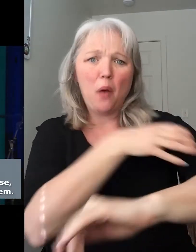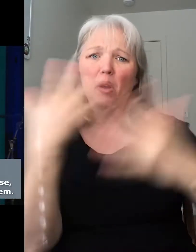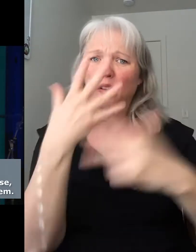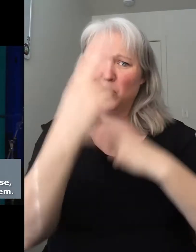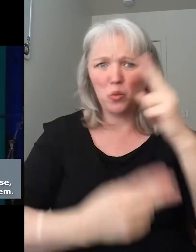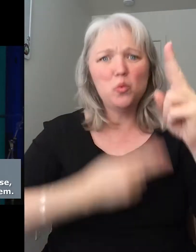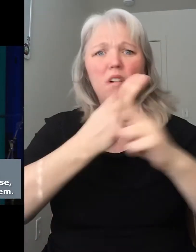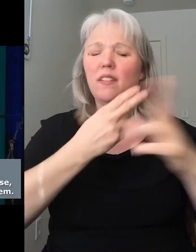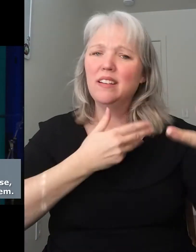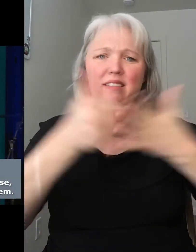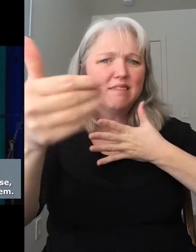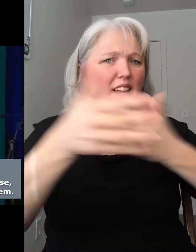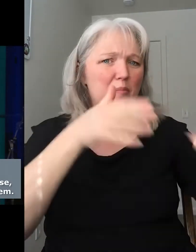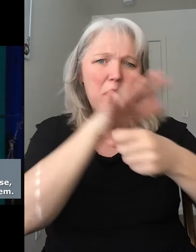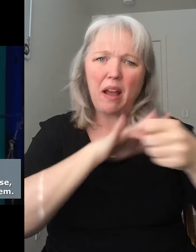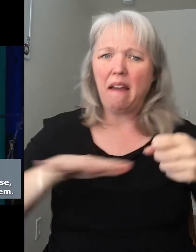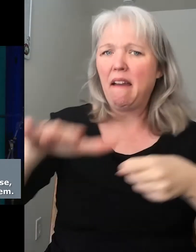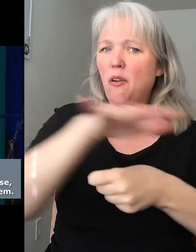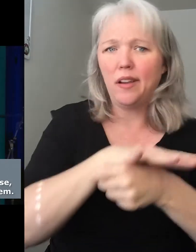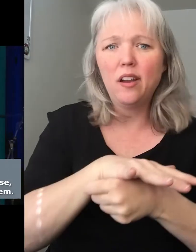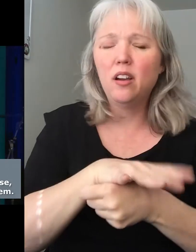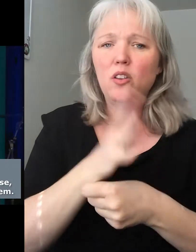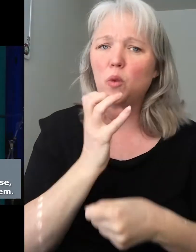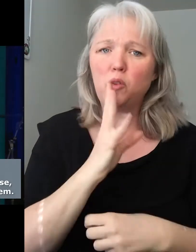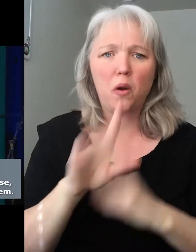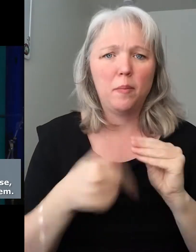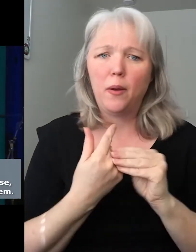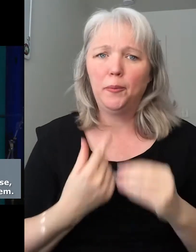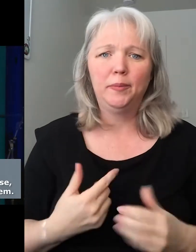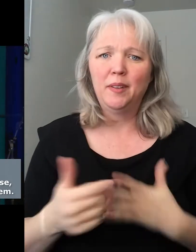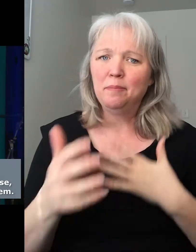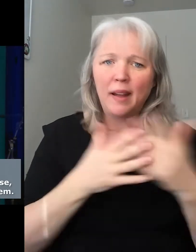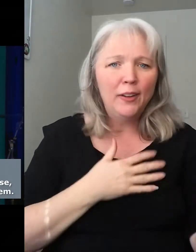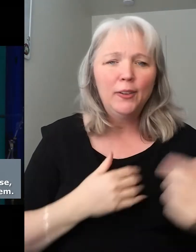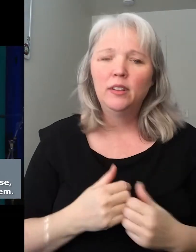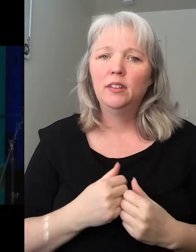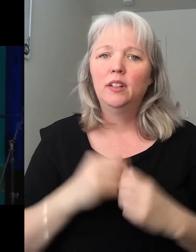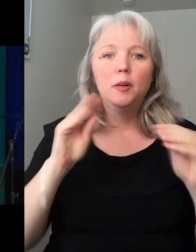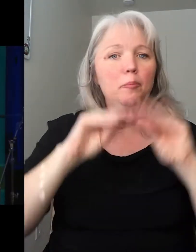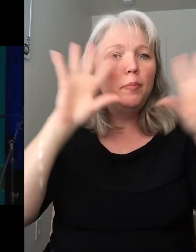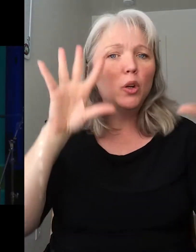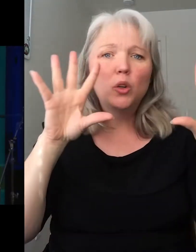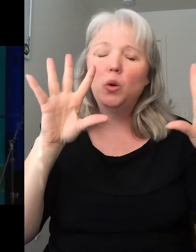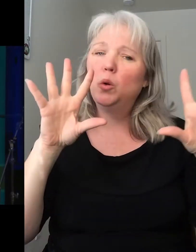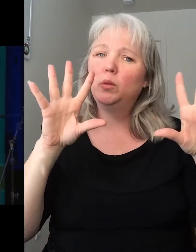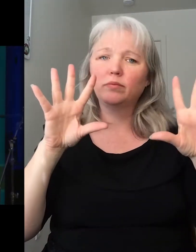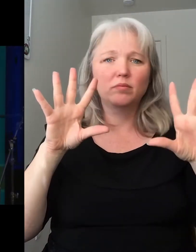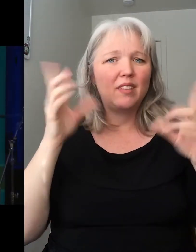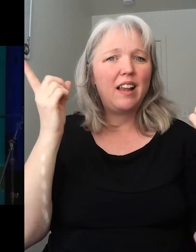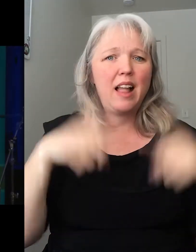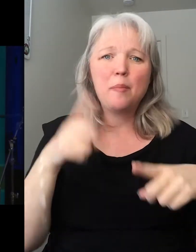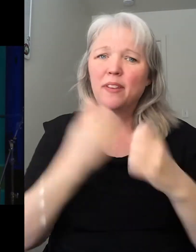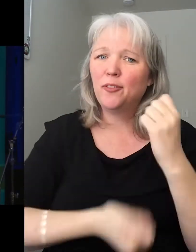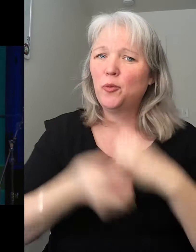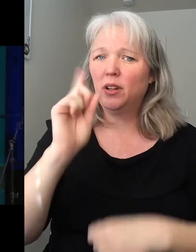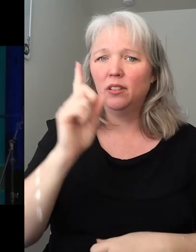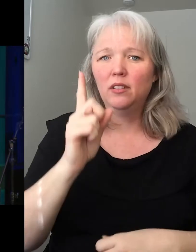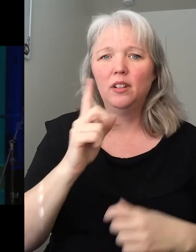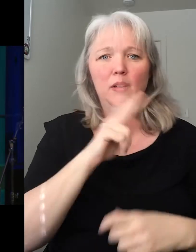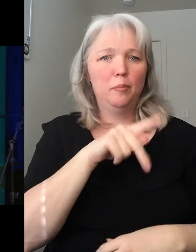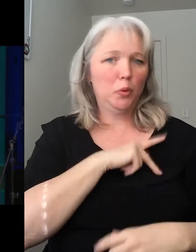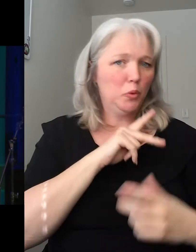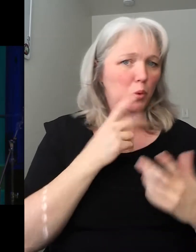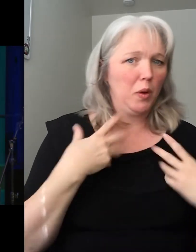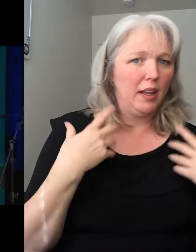universe, regardless of what area of the universe you want to talk about. His miracles covered all of it.